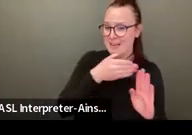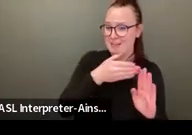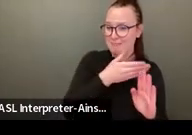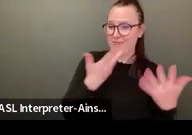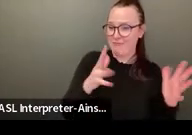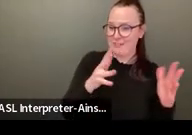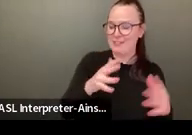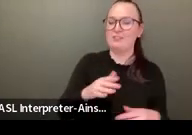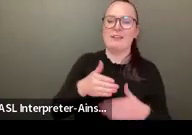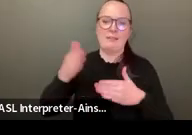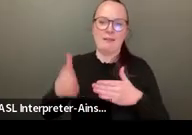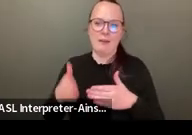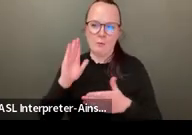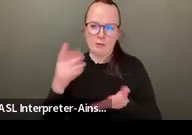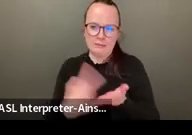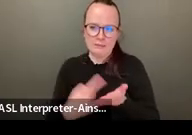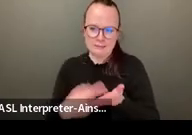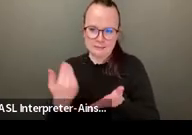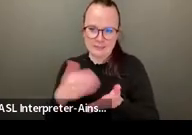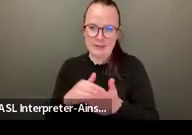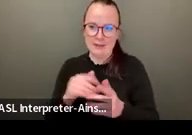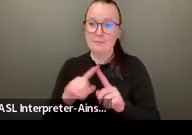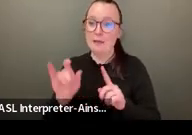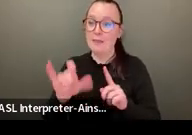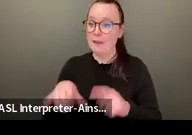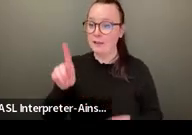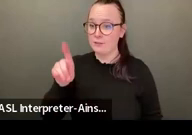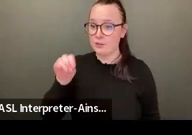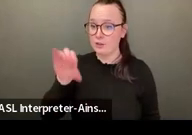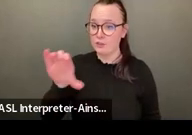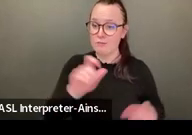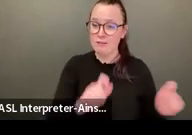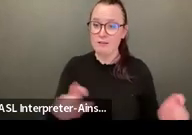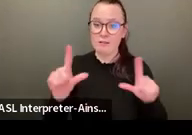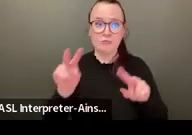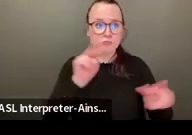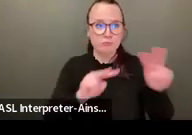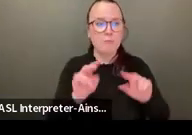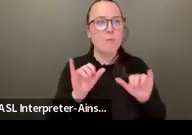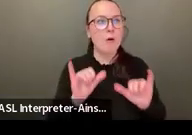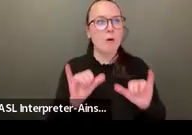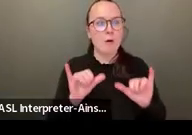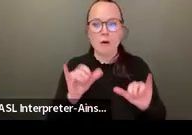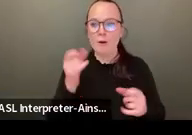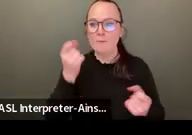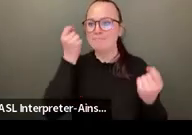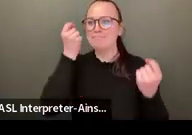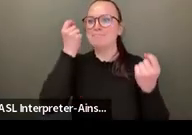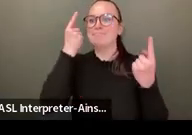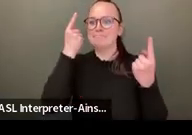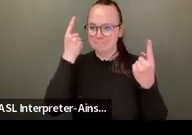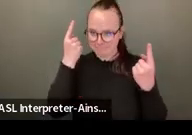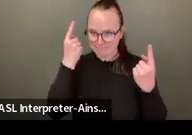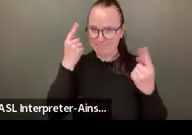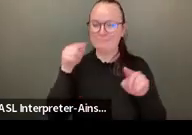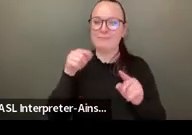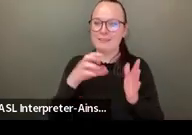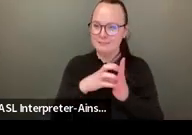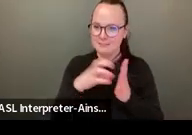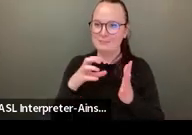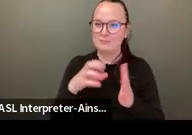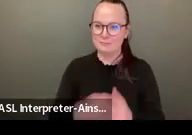that's really the first document that helped me understand what is being looked at in this section.